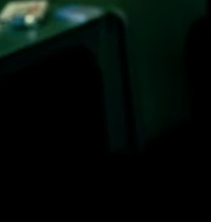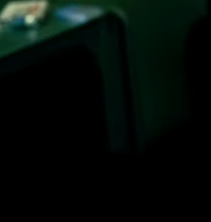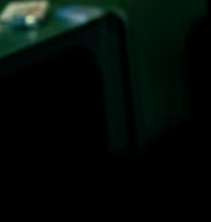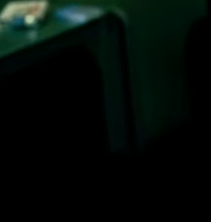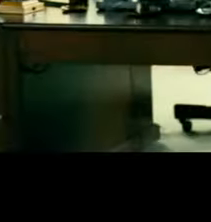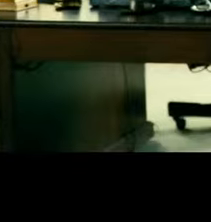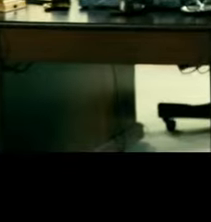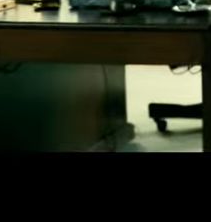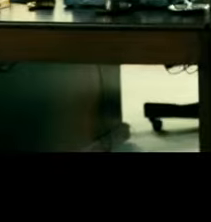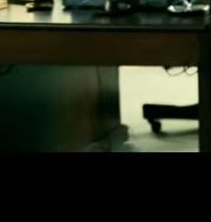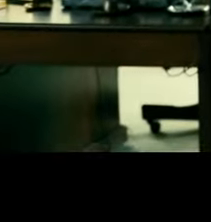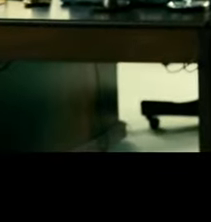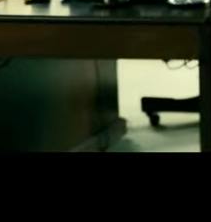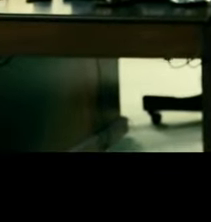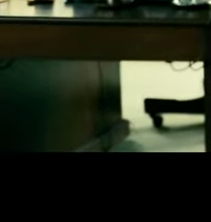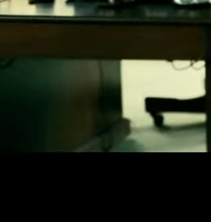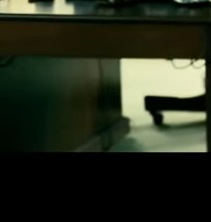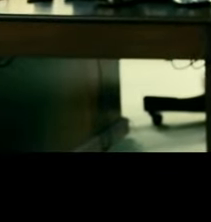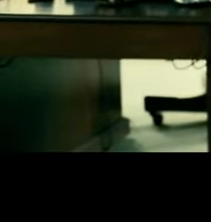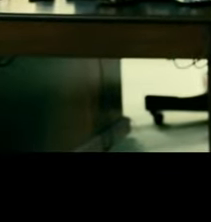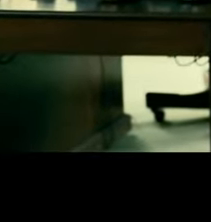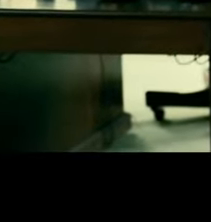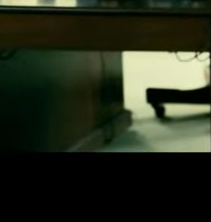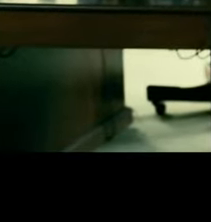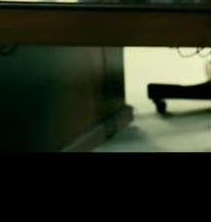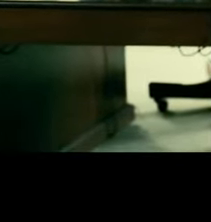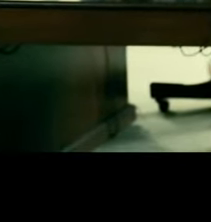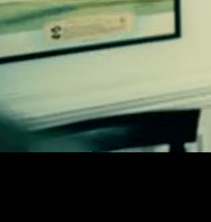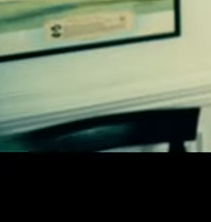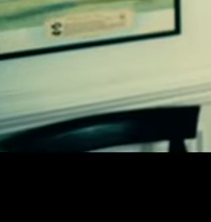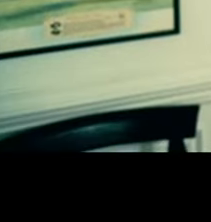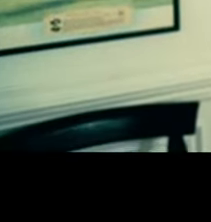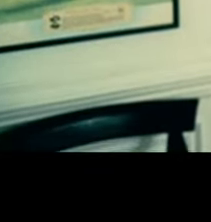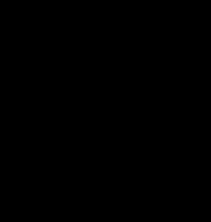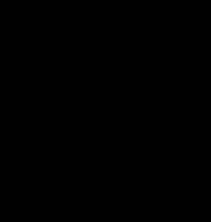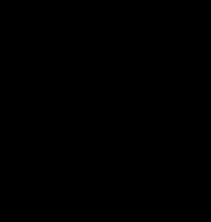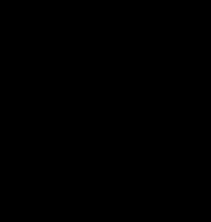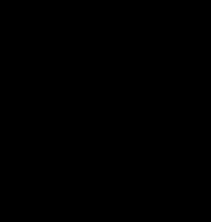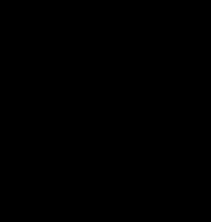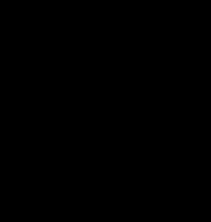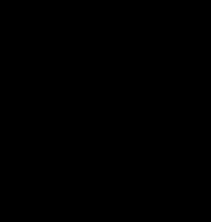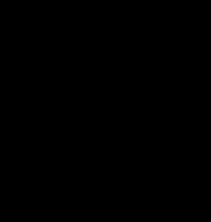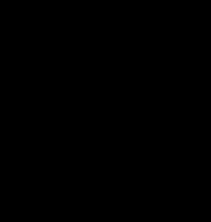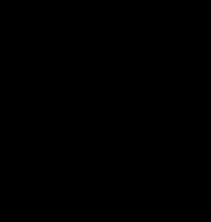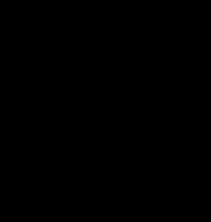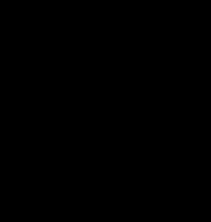of the intermediary? Dr. Oppenheimer, it's an honor. Mr. President.